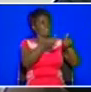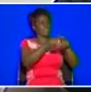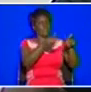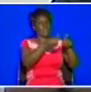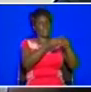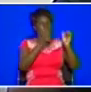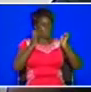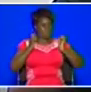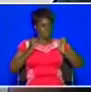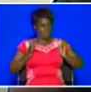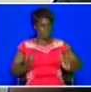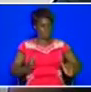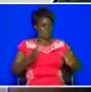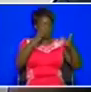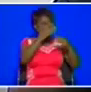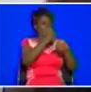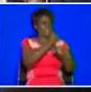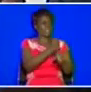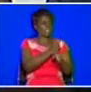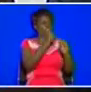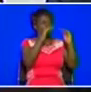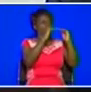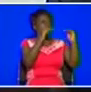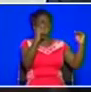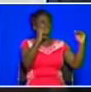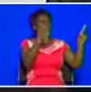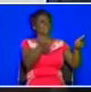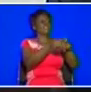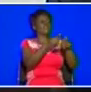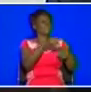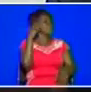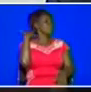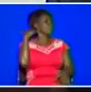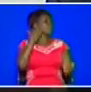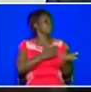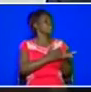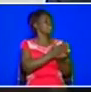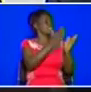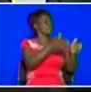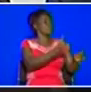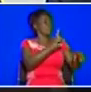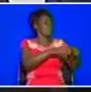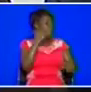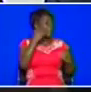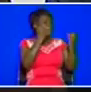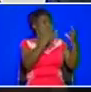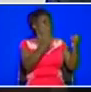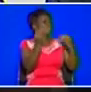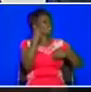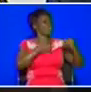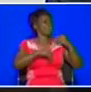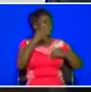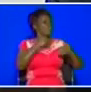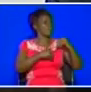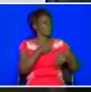purely ethical issue at the organizational level. And there is a criminal justice dimension when it is a crime. There are many corrupt things which